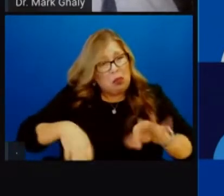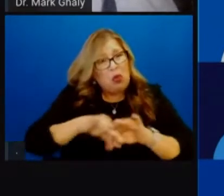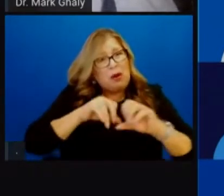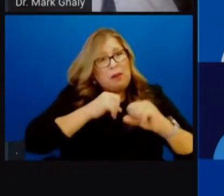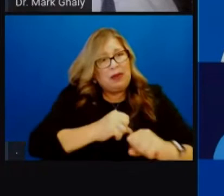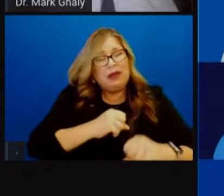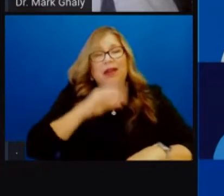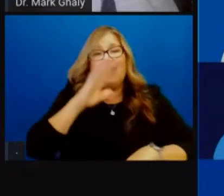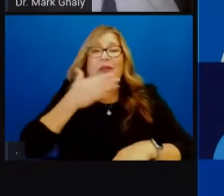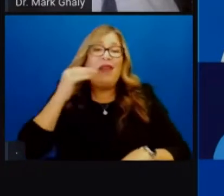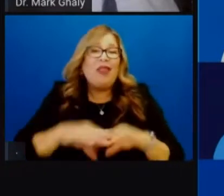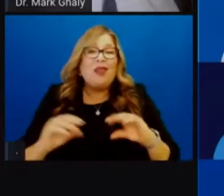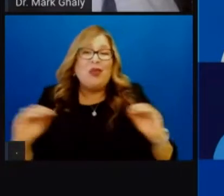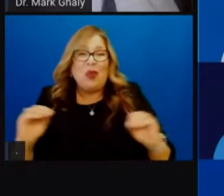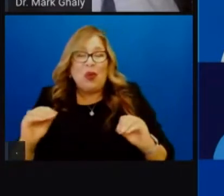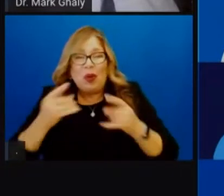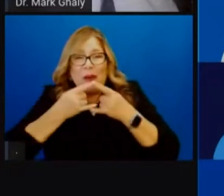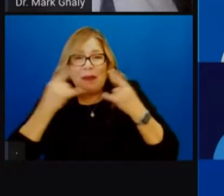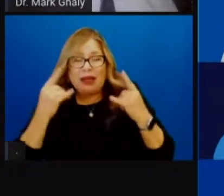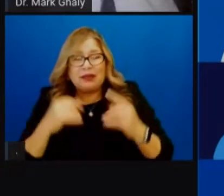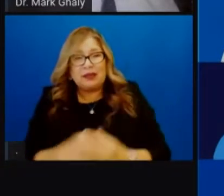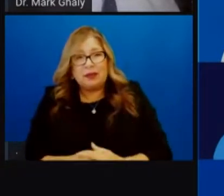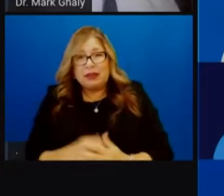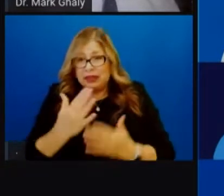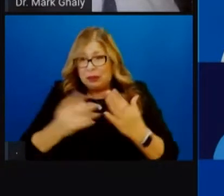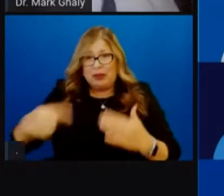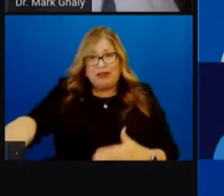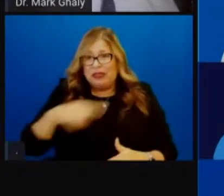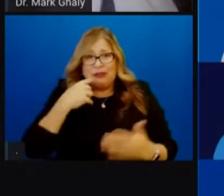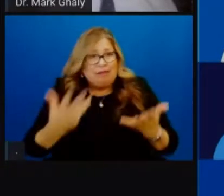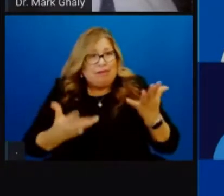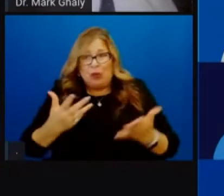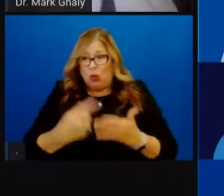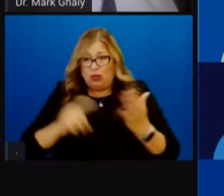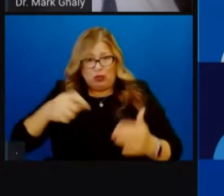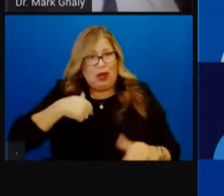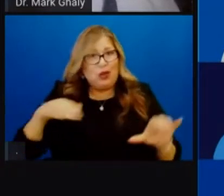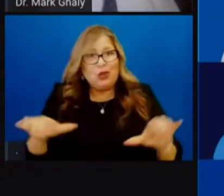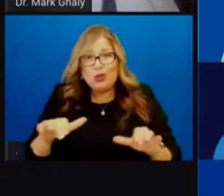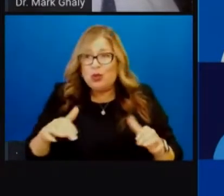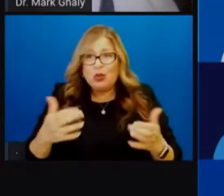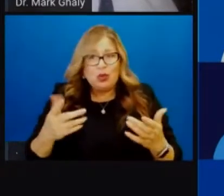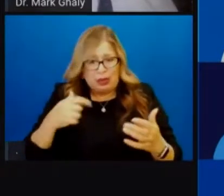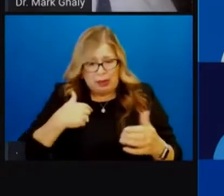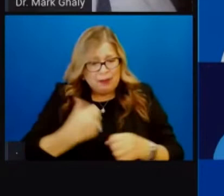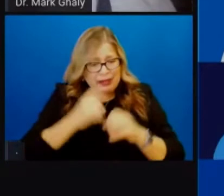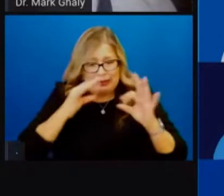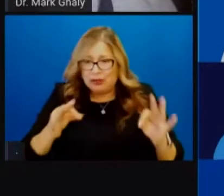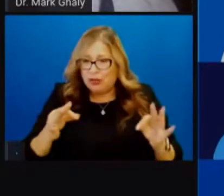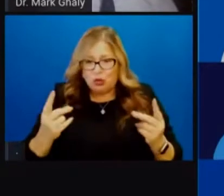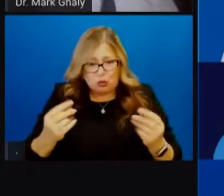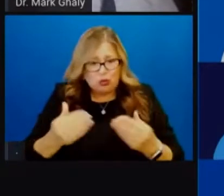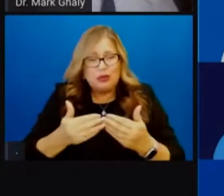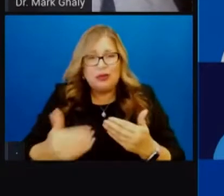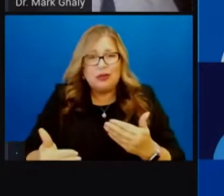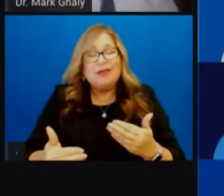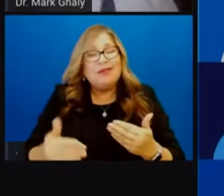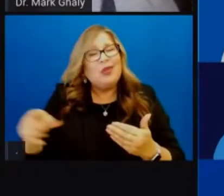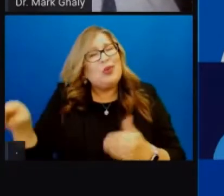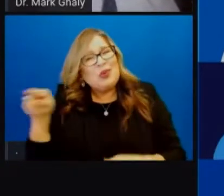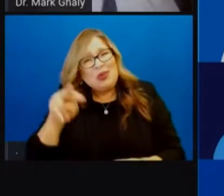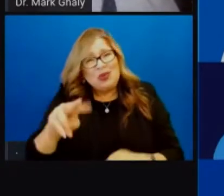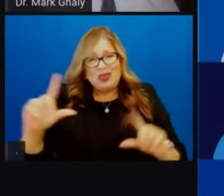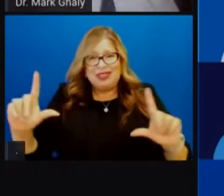when people are saying, well, what should I do? How do I make a decision moving forward? This is an important piece of